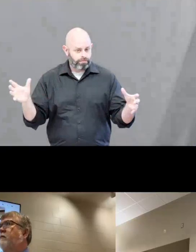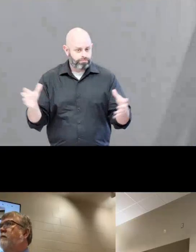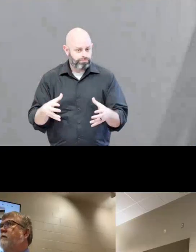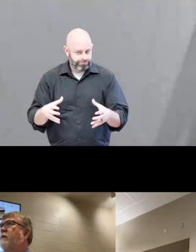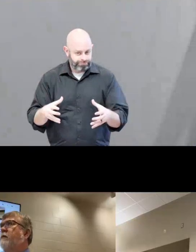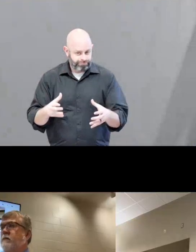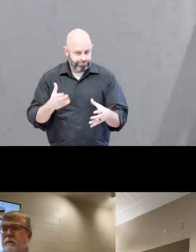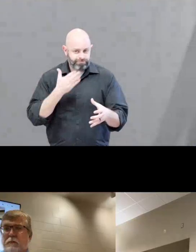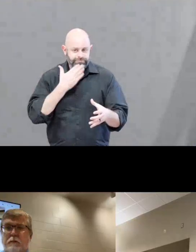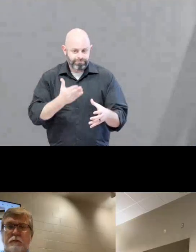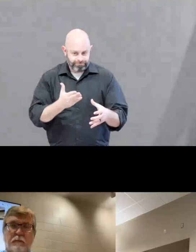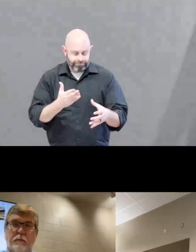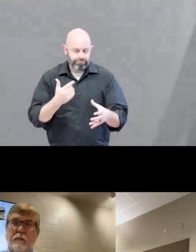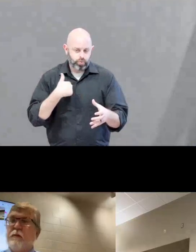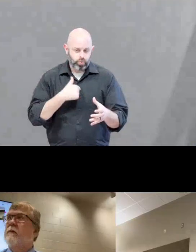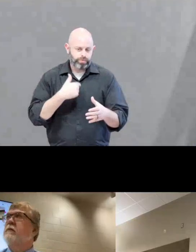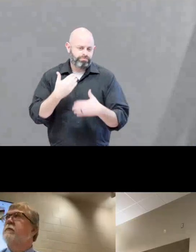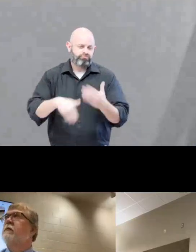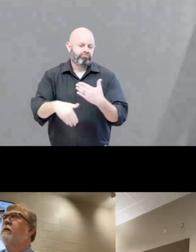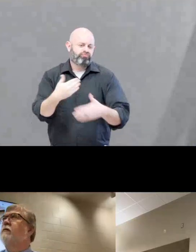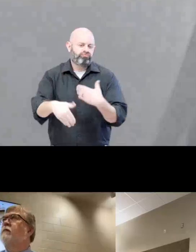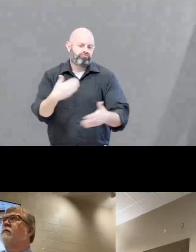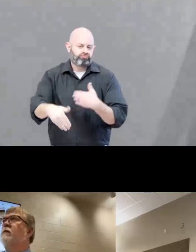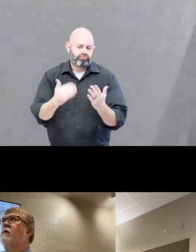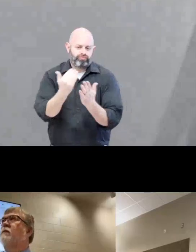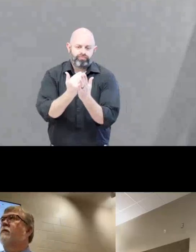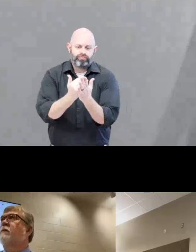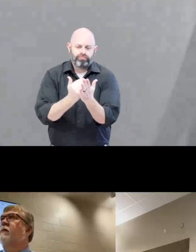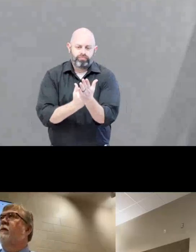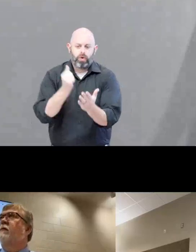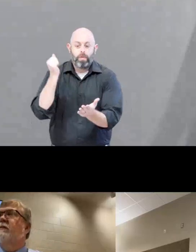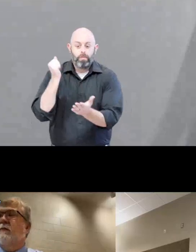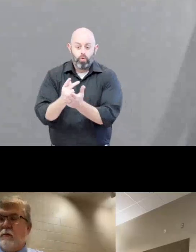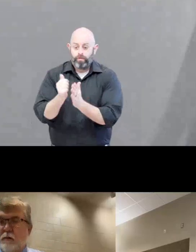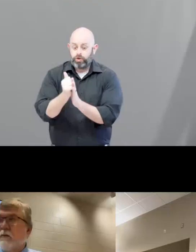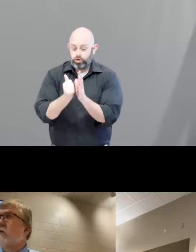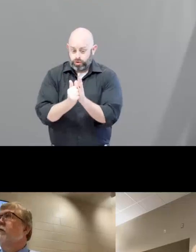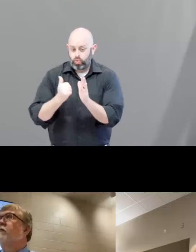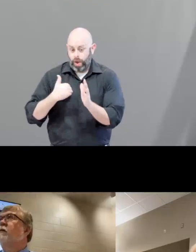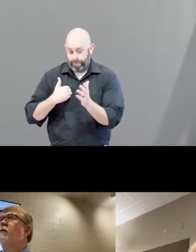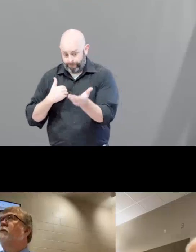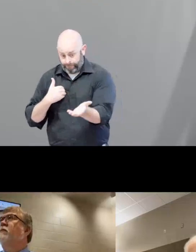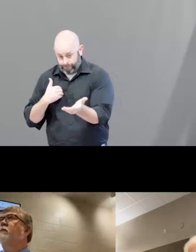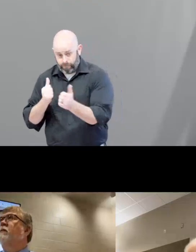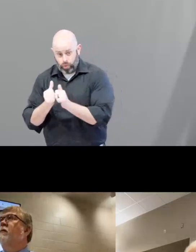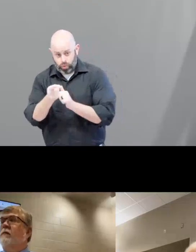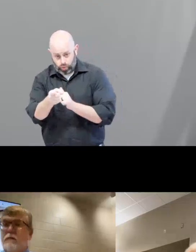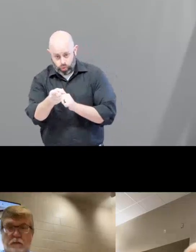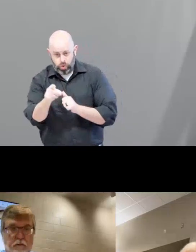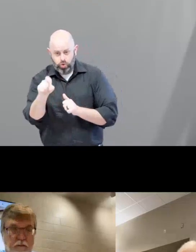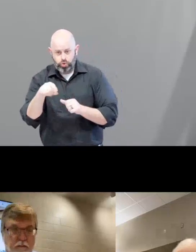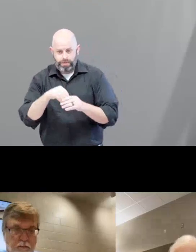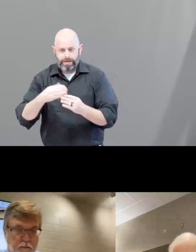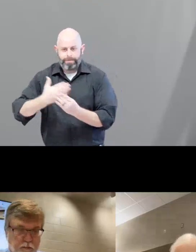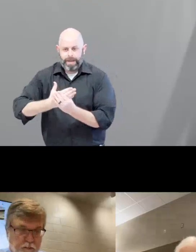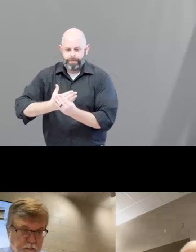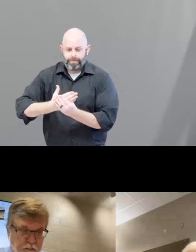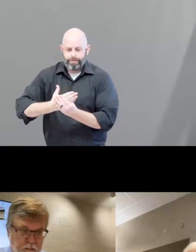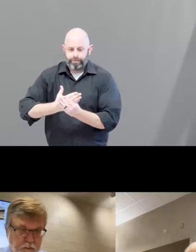And, we're just going to go right through the process. Approval of the agenda. You have the agenda, should be in your